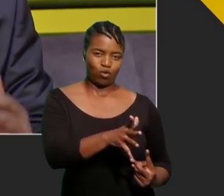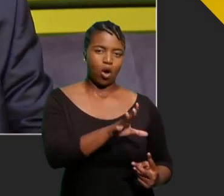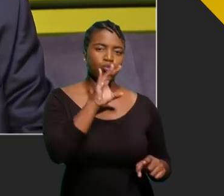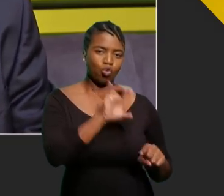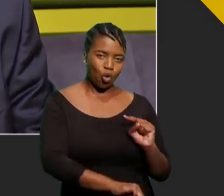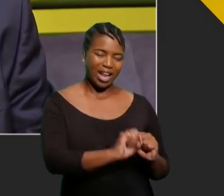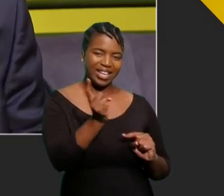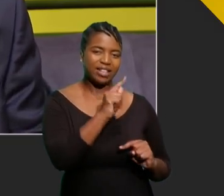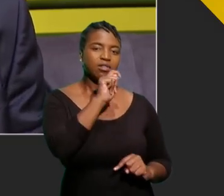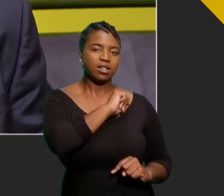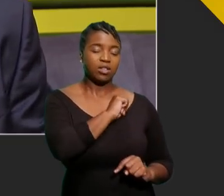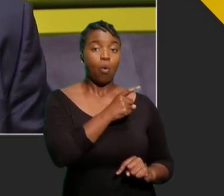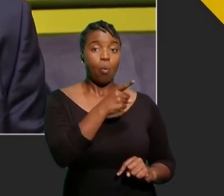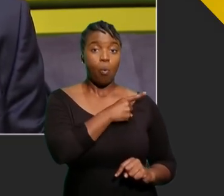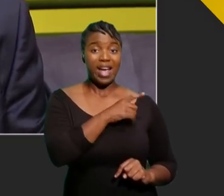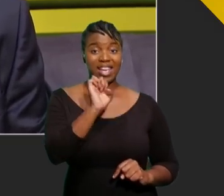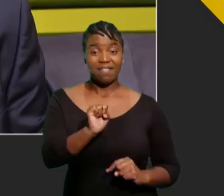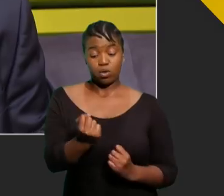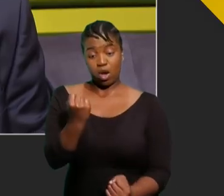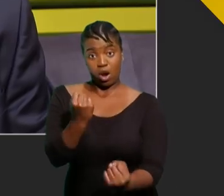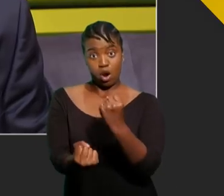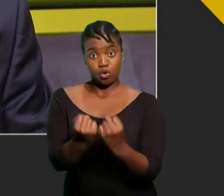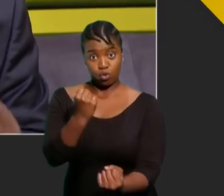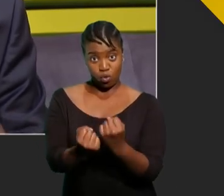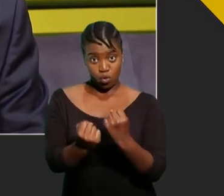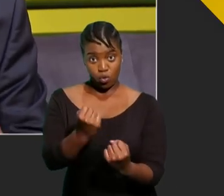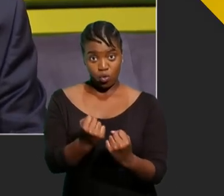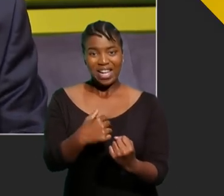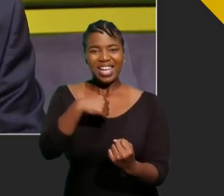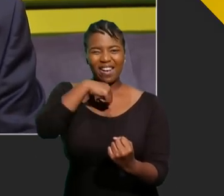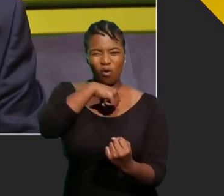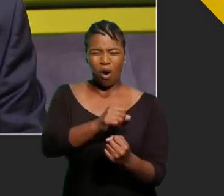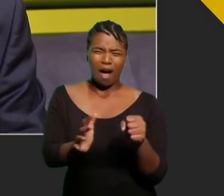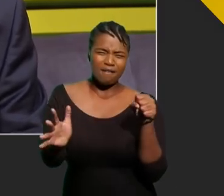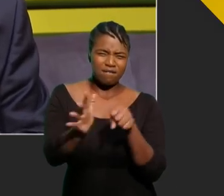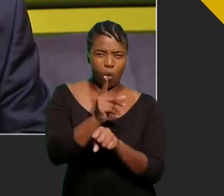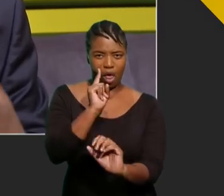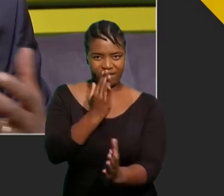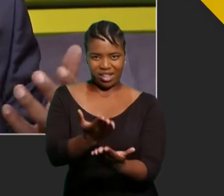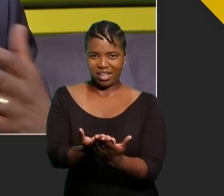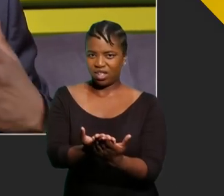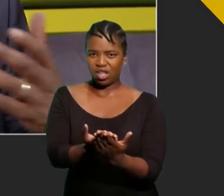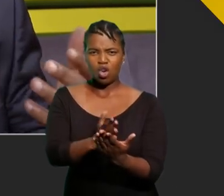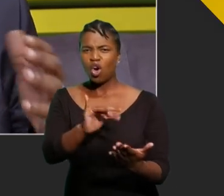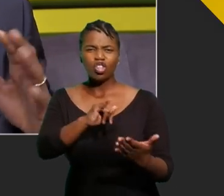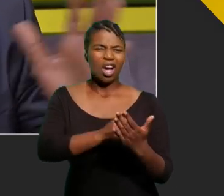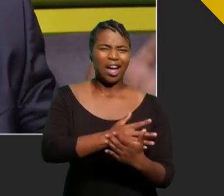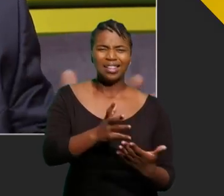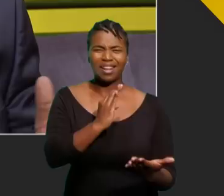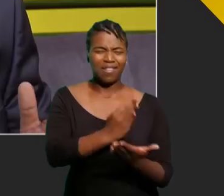Because most court, if you know, it all a concrete evidence. Yes. They're not just looking for facts